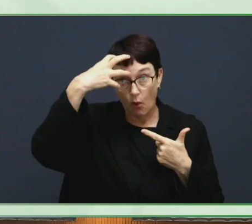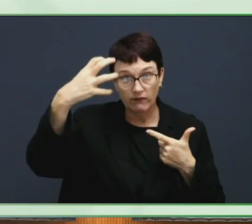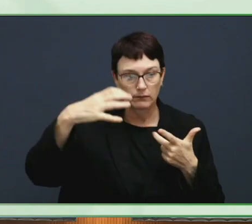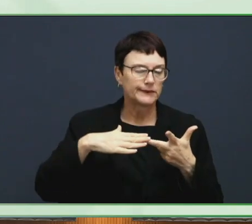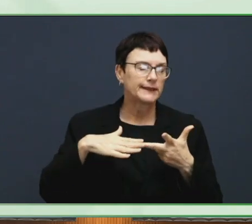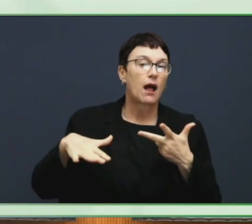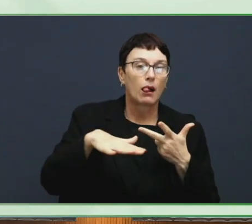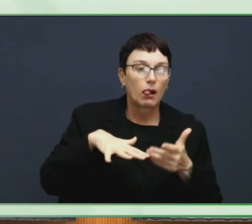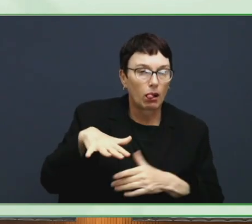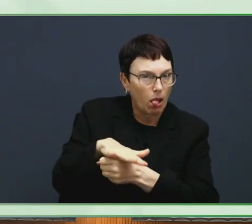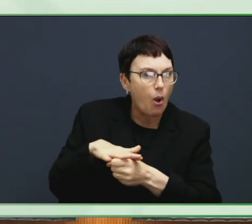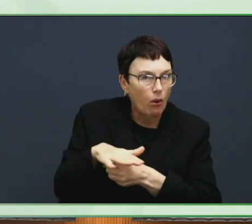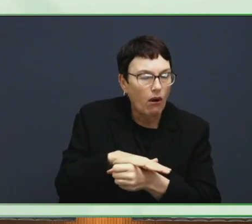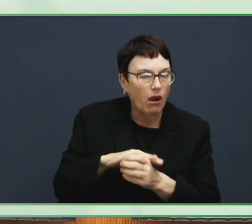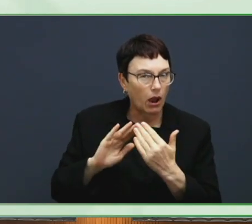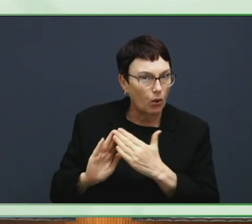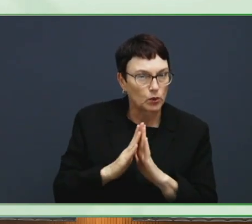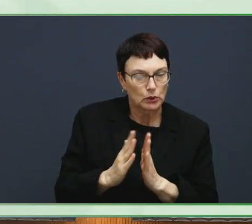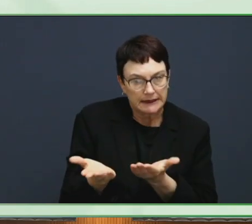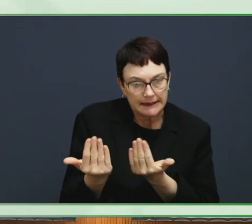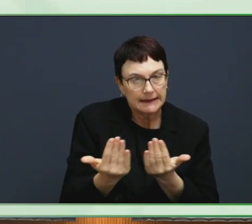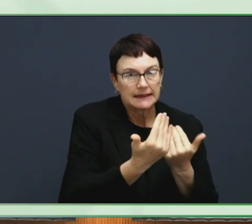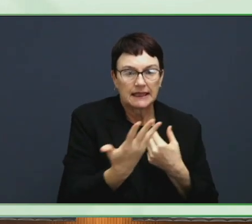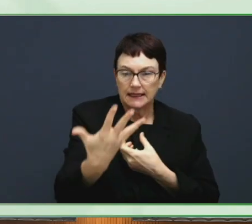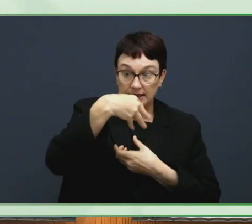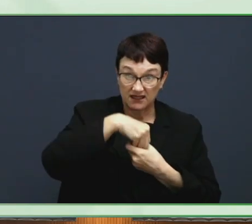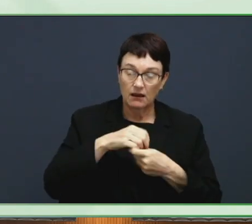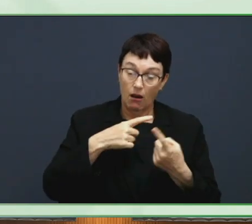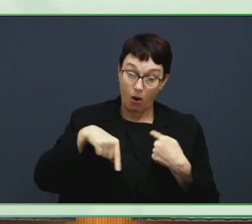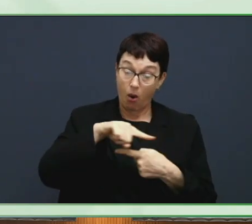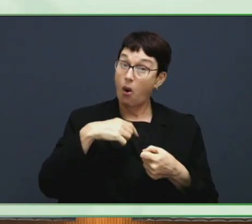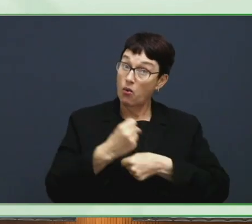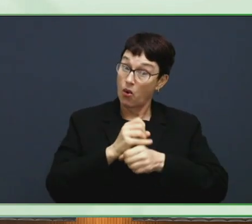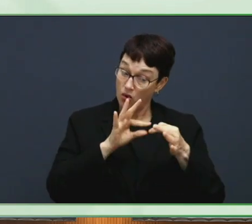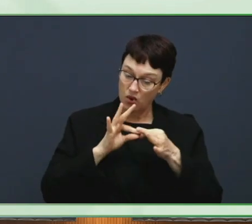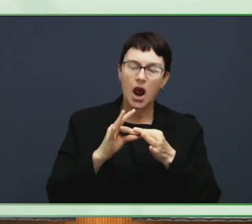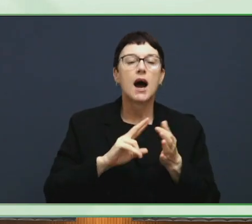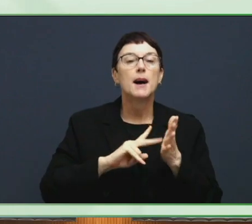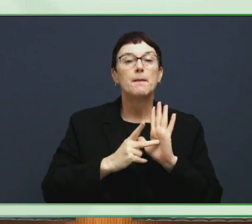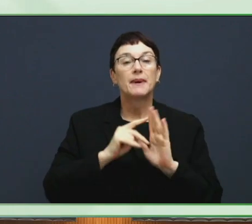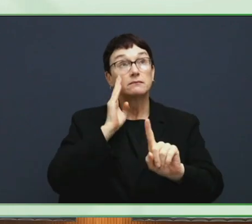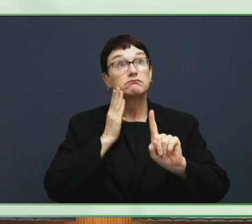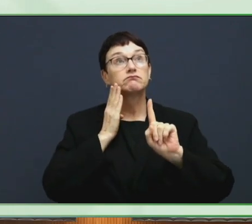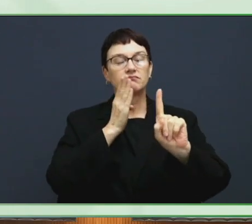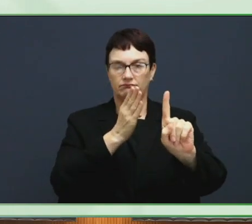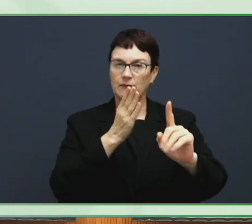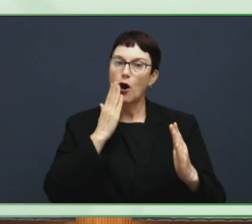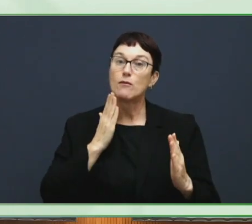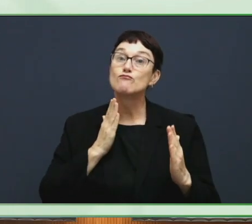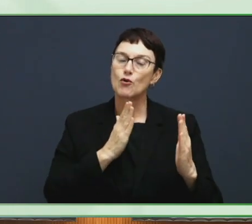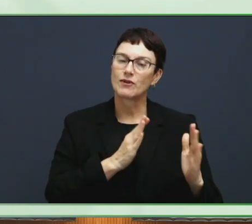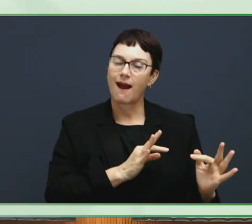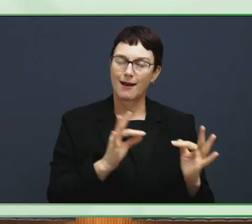we ensure a sustainable social program and approach. The second learning is about